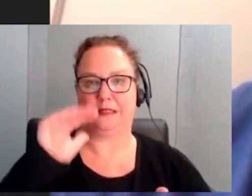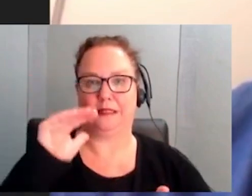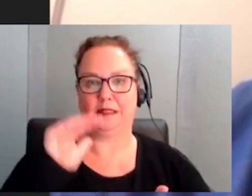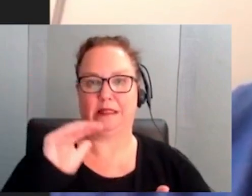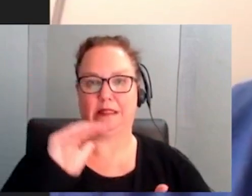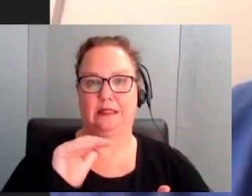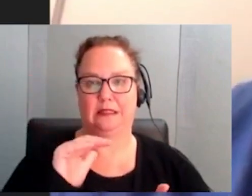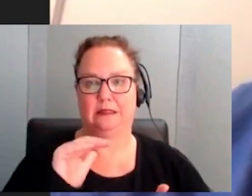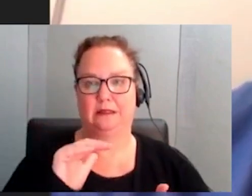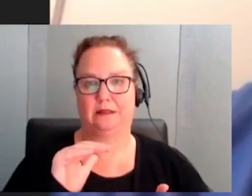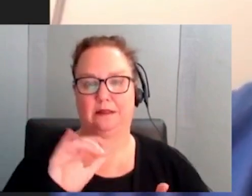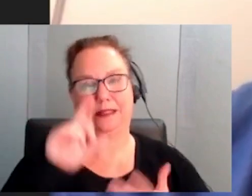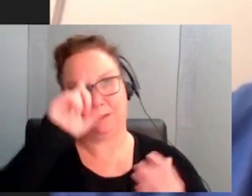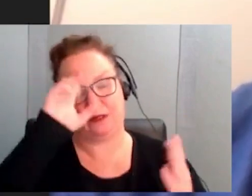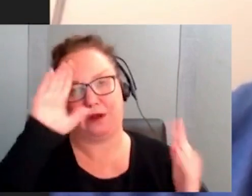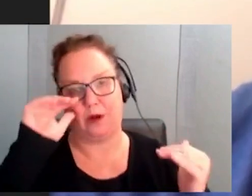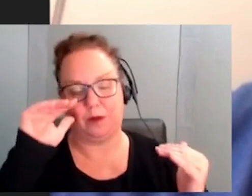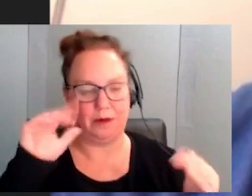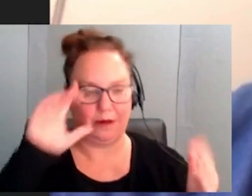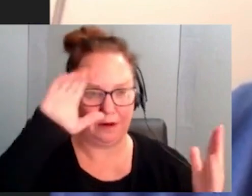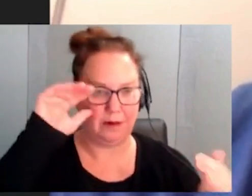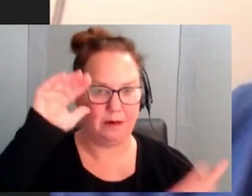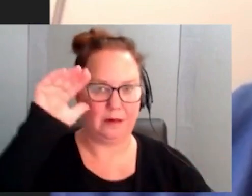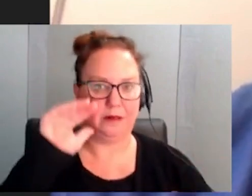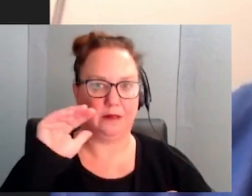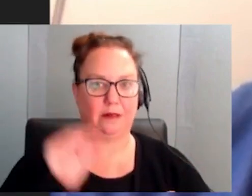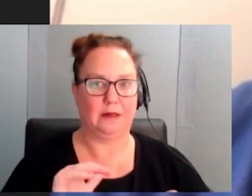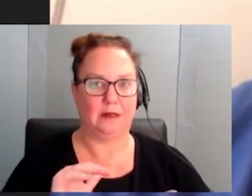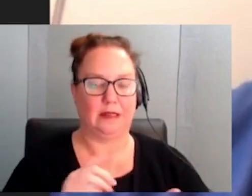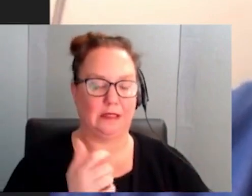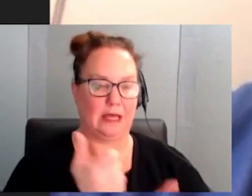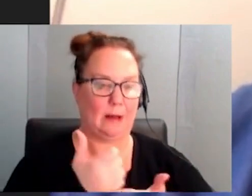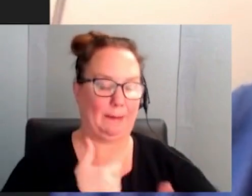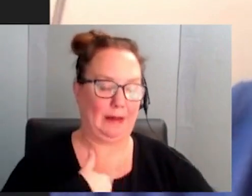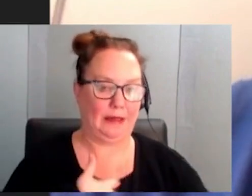Or, that's what the hope is, at least. And that's what it did for me.